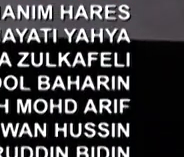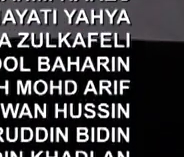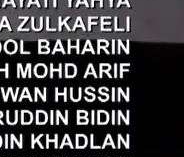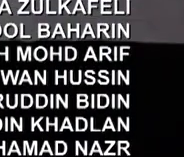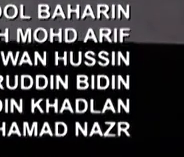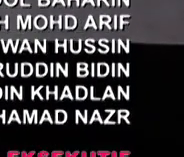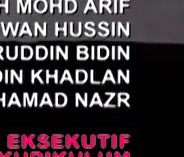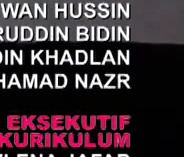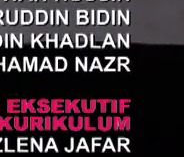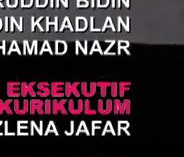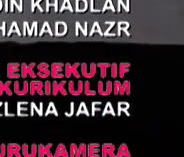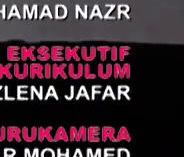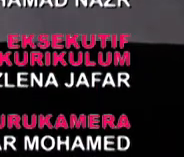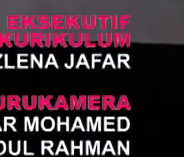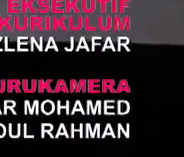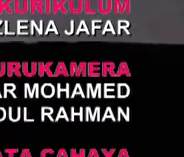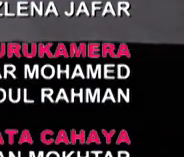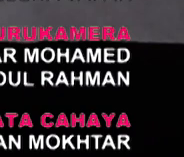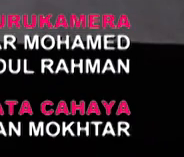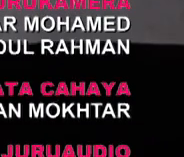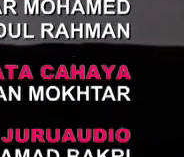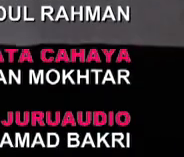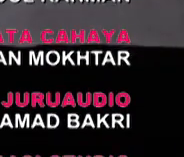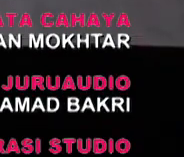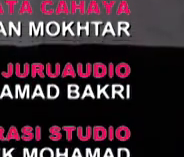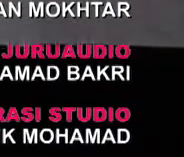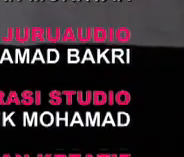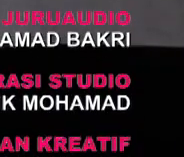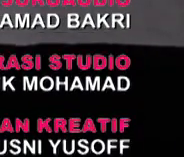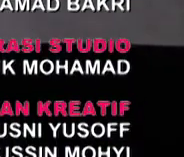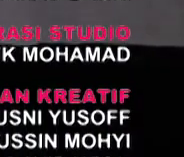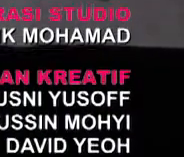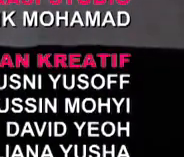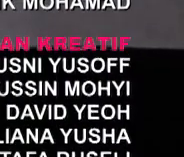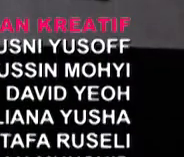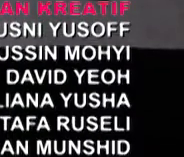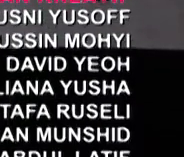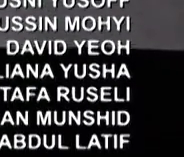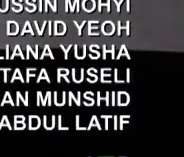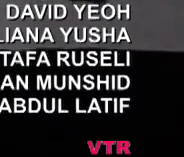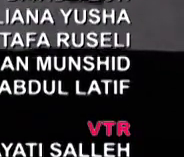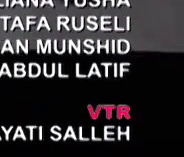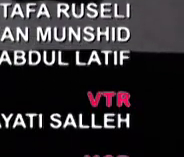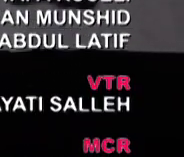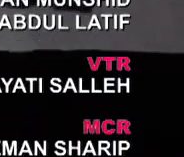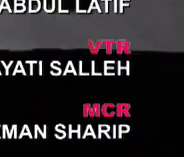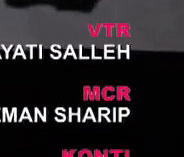Three, see, it's a